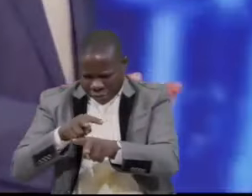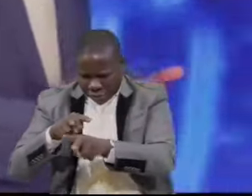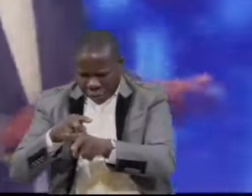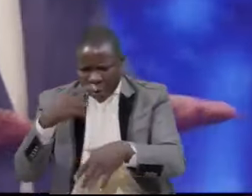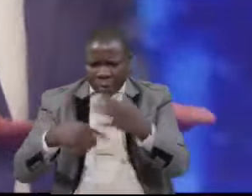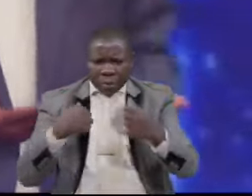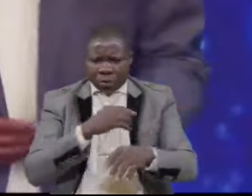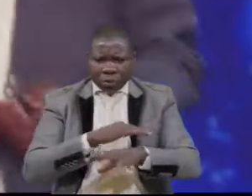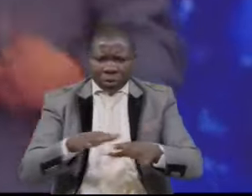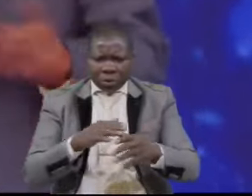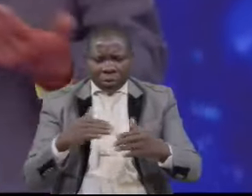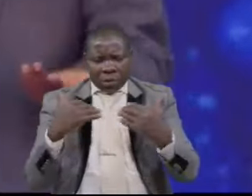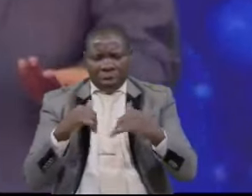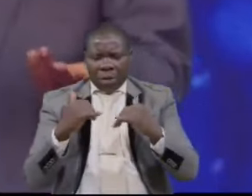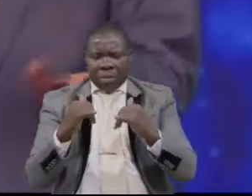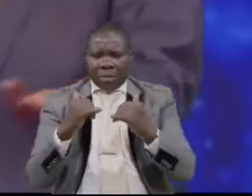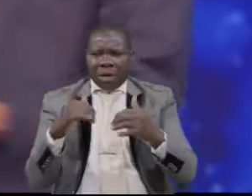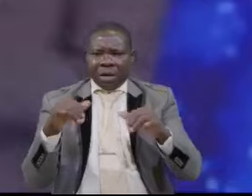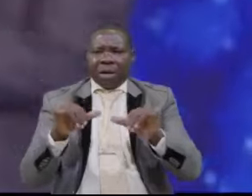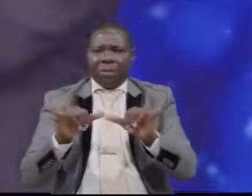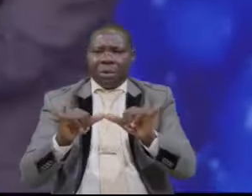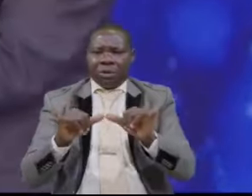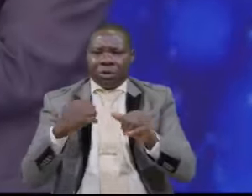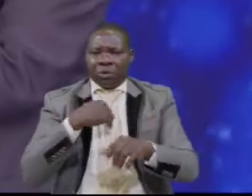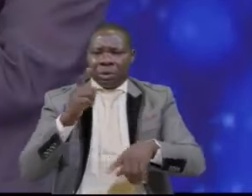can't assess and we can't